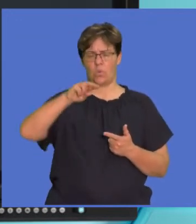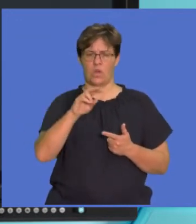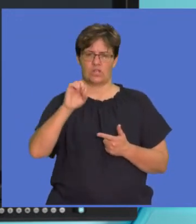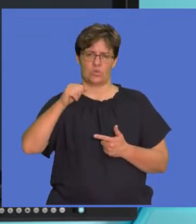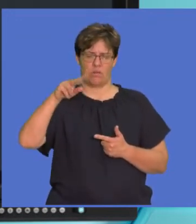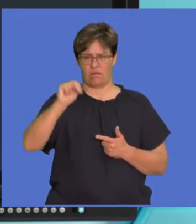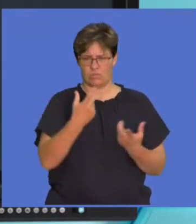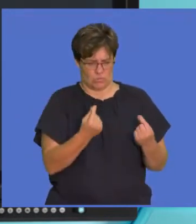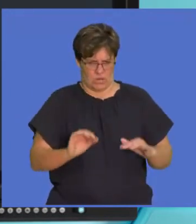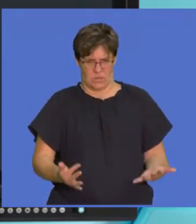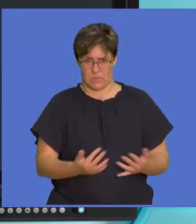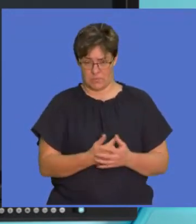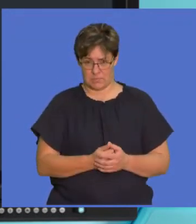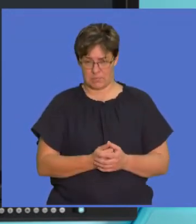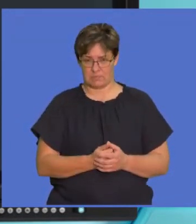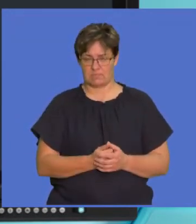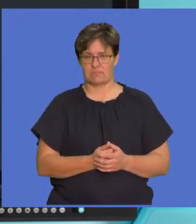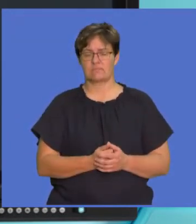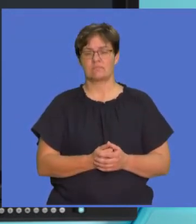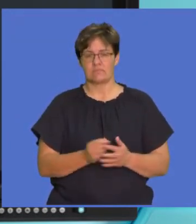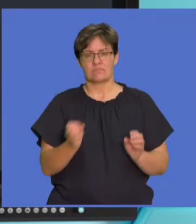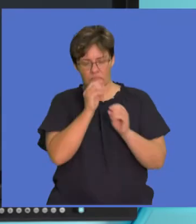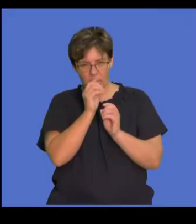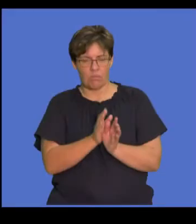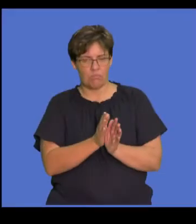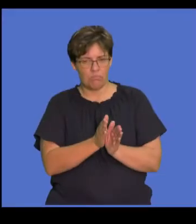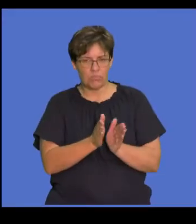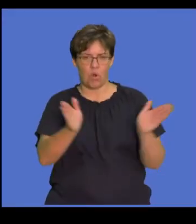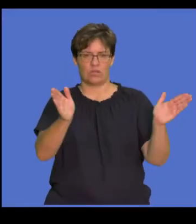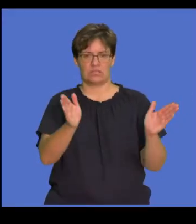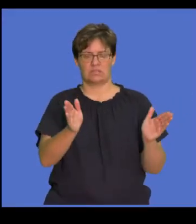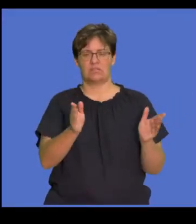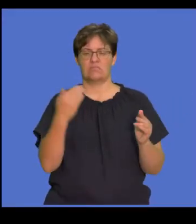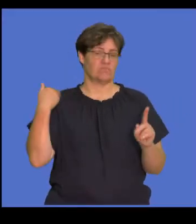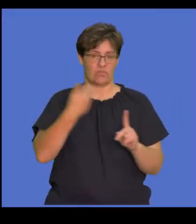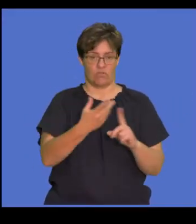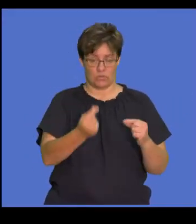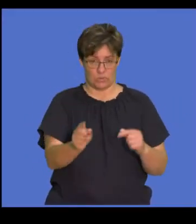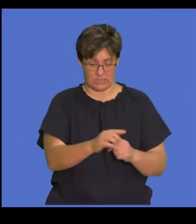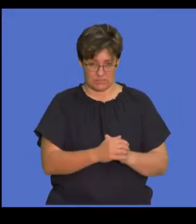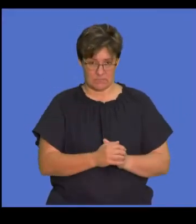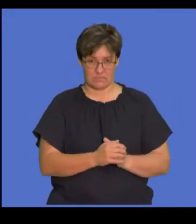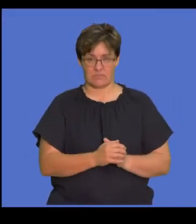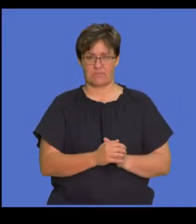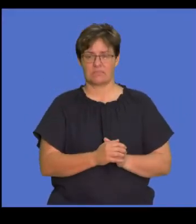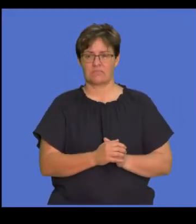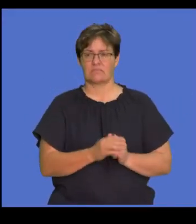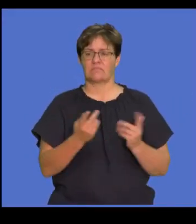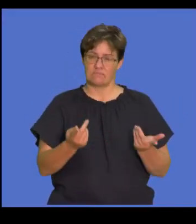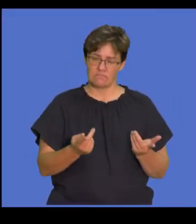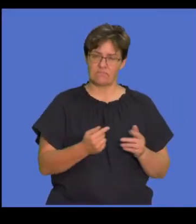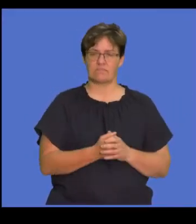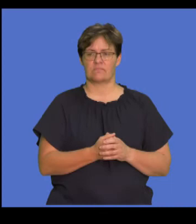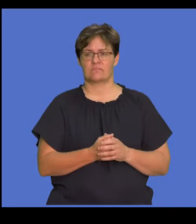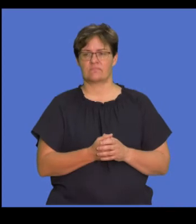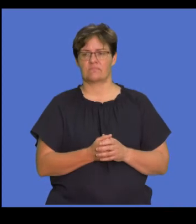look at. But let's just look at the broader picture of what we've done so far. We've looked at the right-angled triangles,